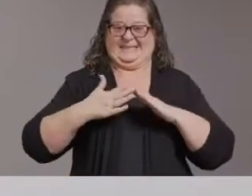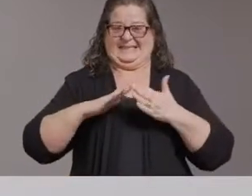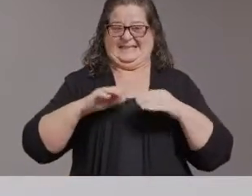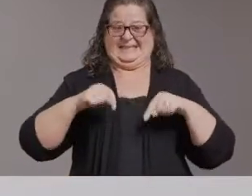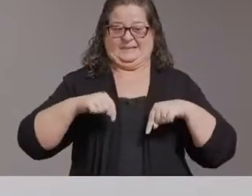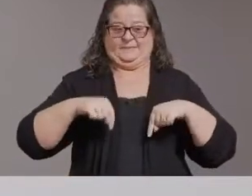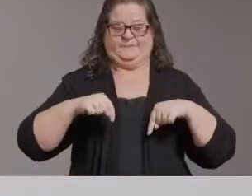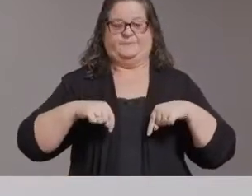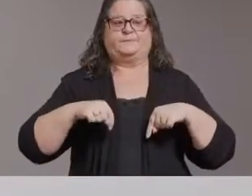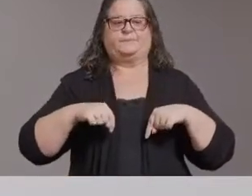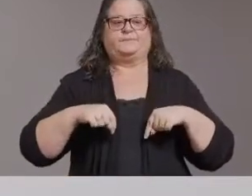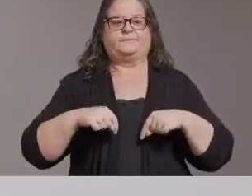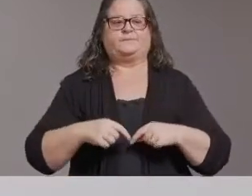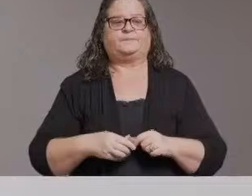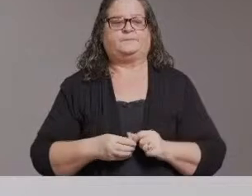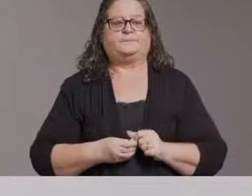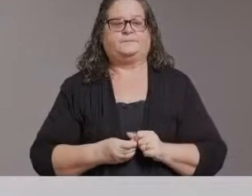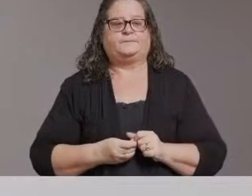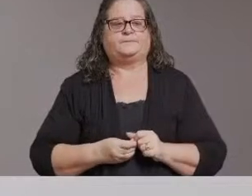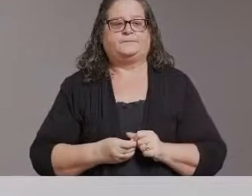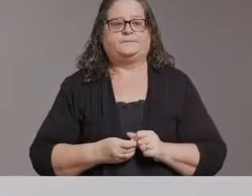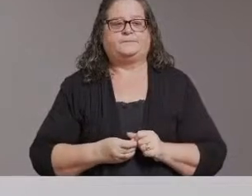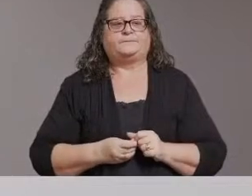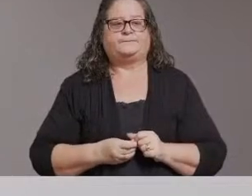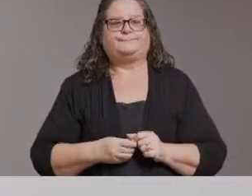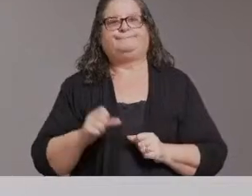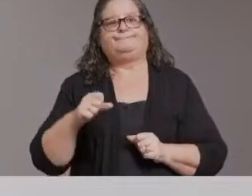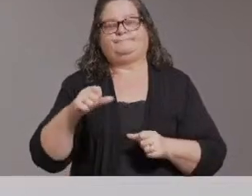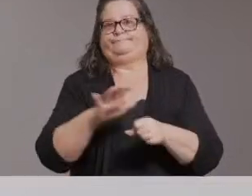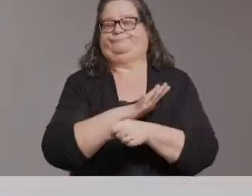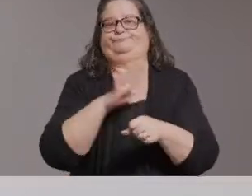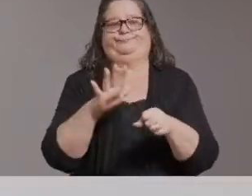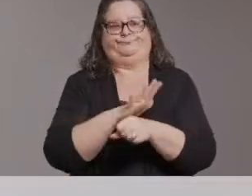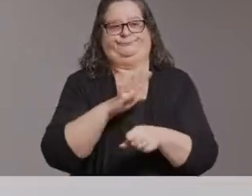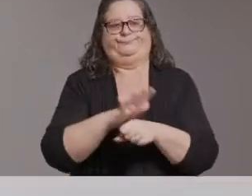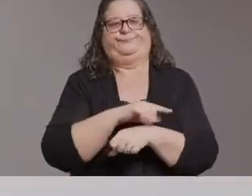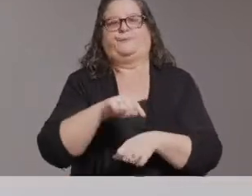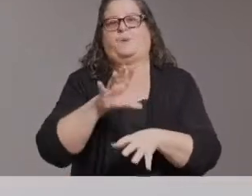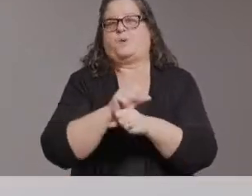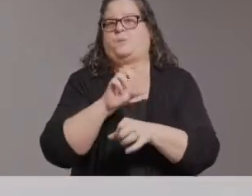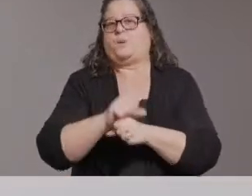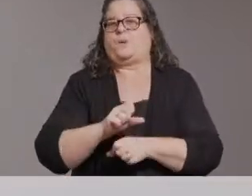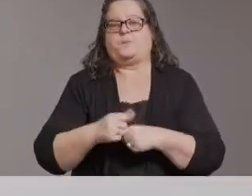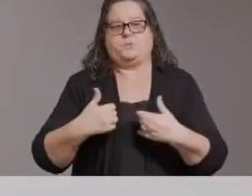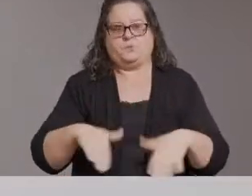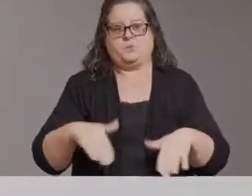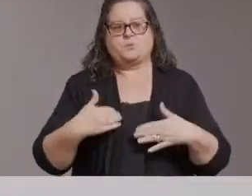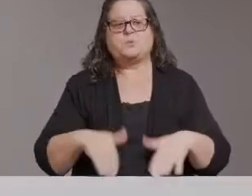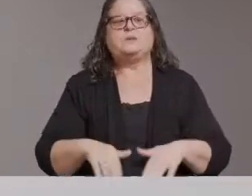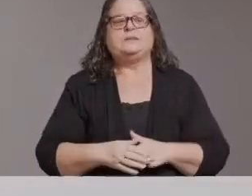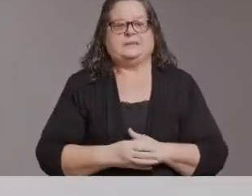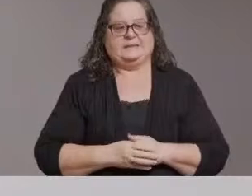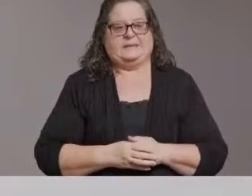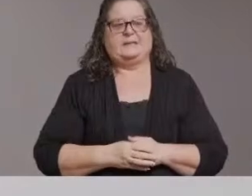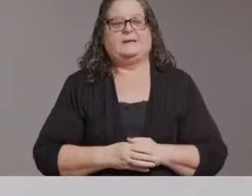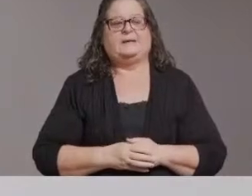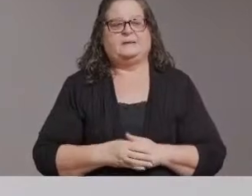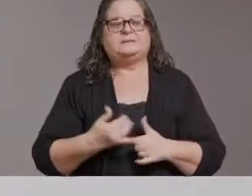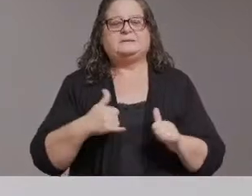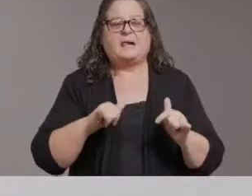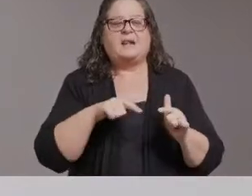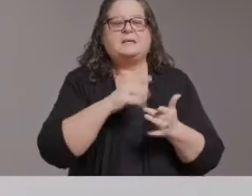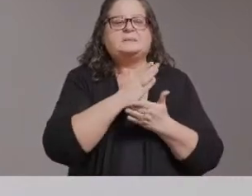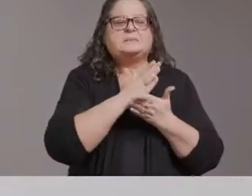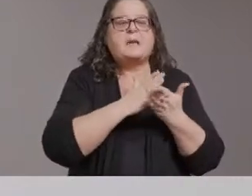did fill up all of the appointments. There were still some call center appointments, but it took longer for